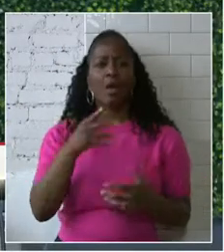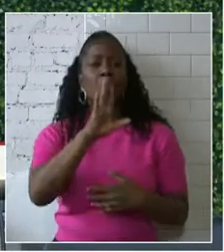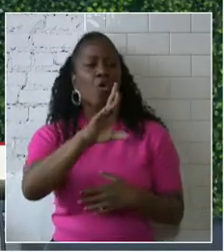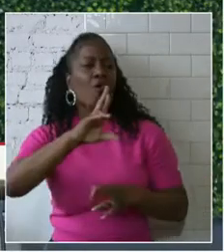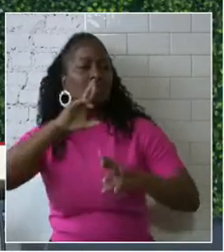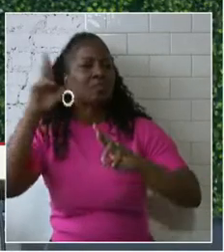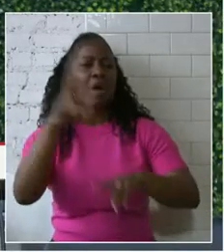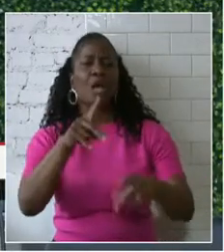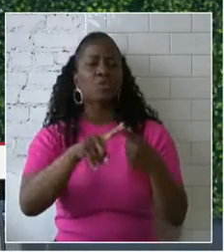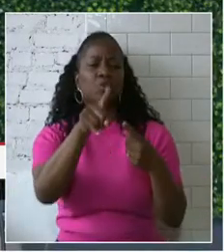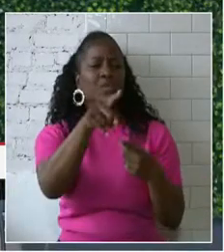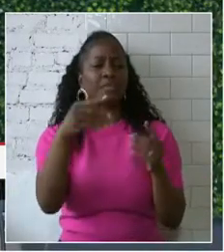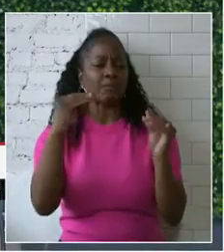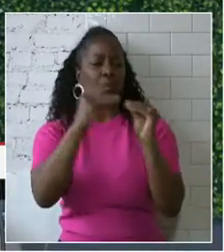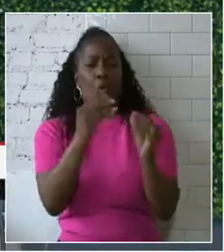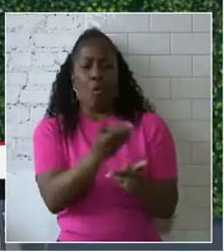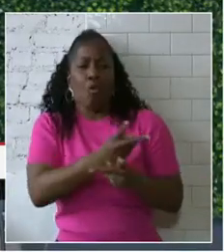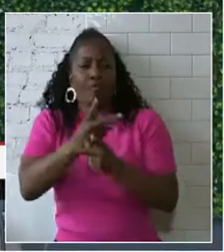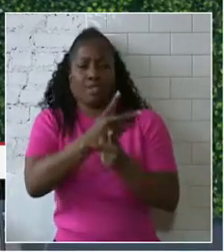oversight?